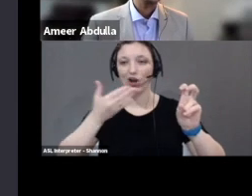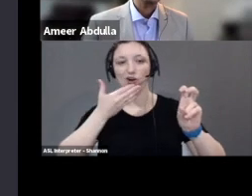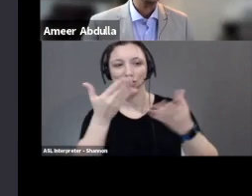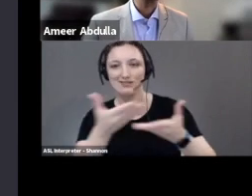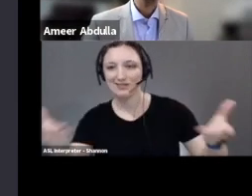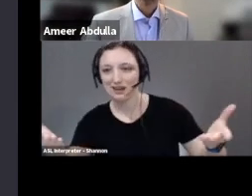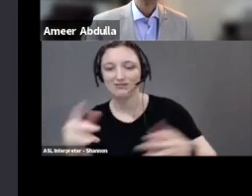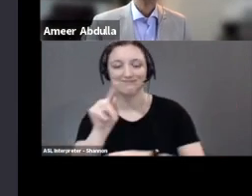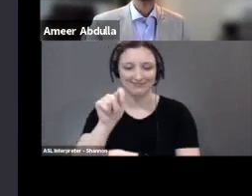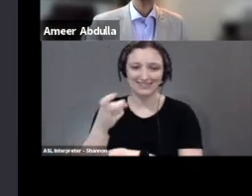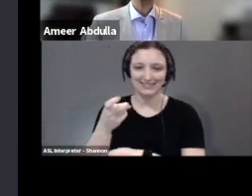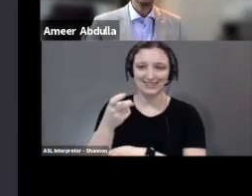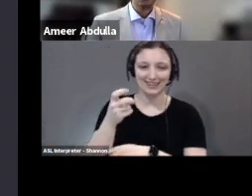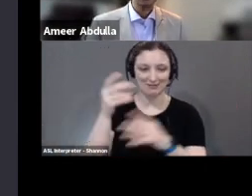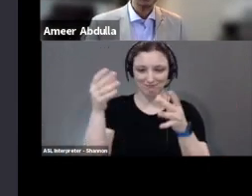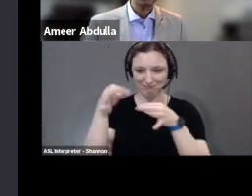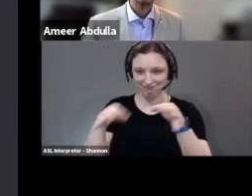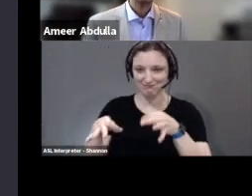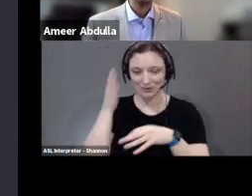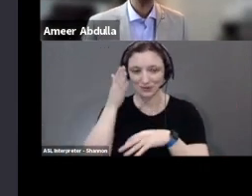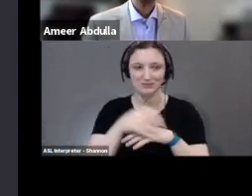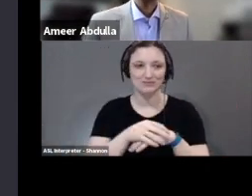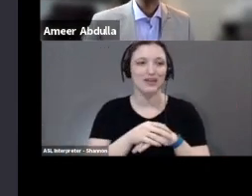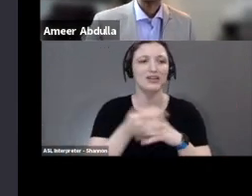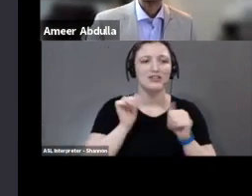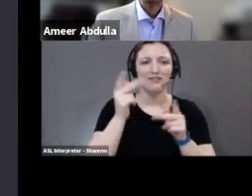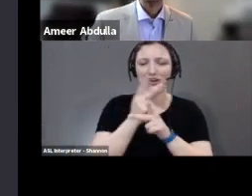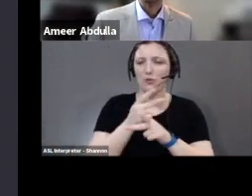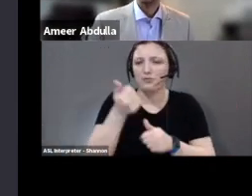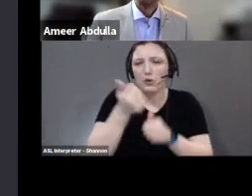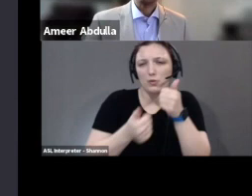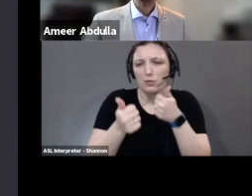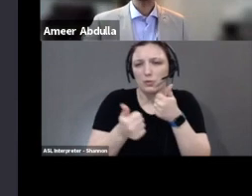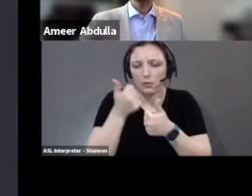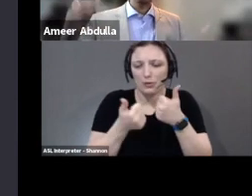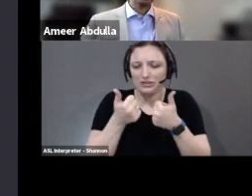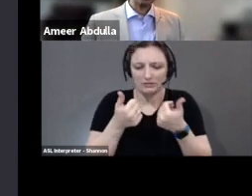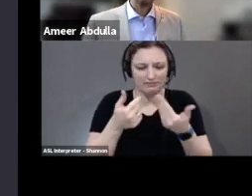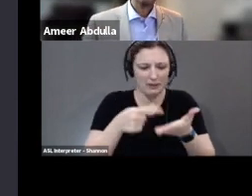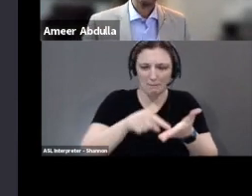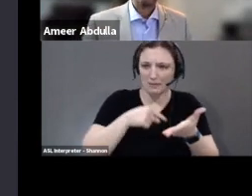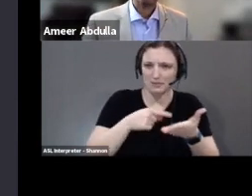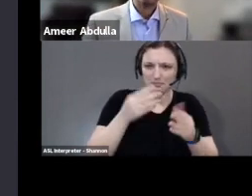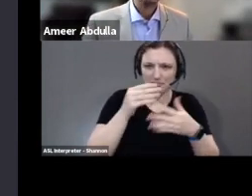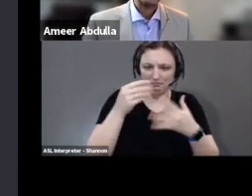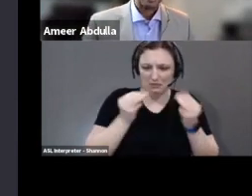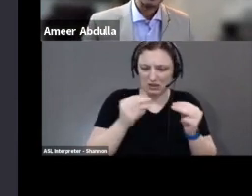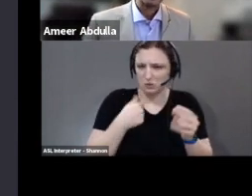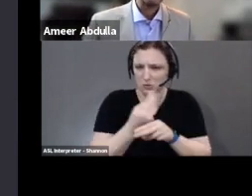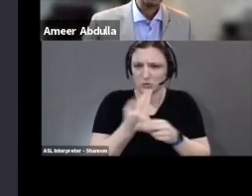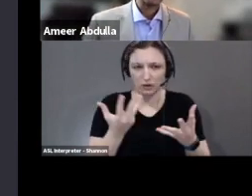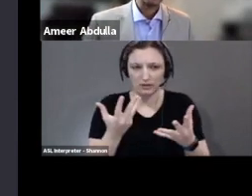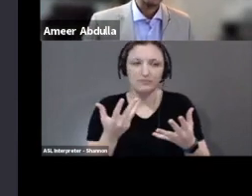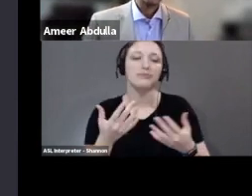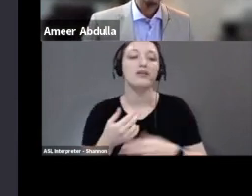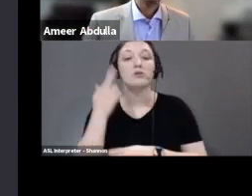dominant considerations when deciding which compensation method to use, because it can be such a big cost. The reason I've left this close to the end